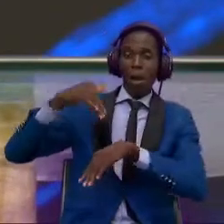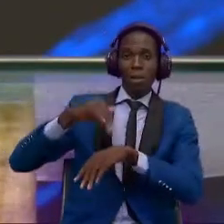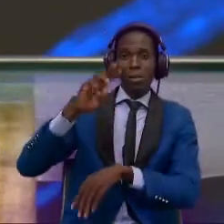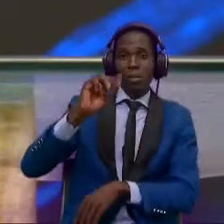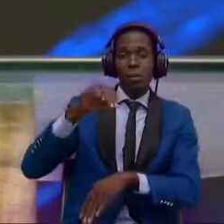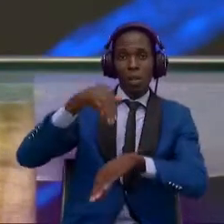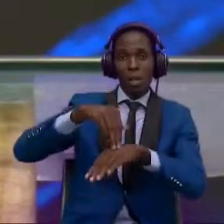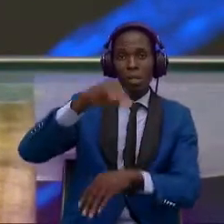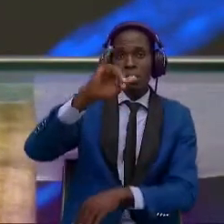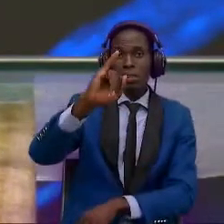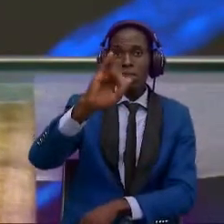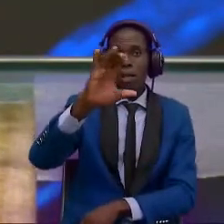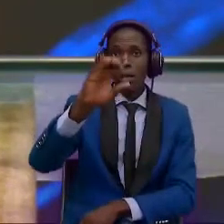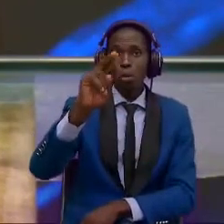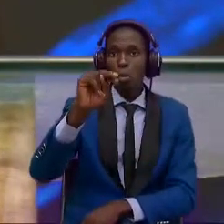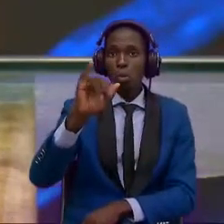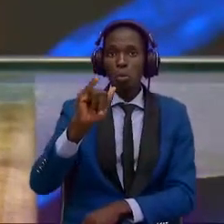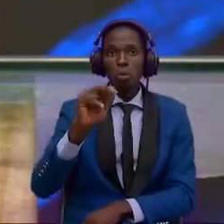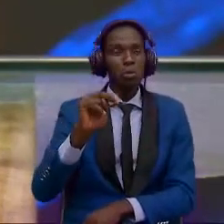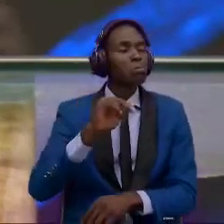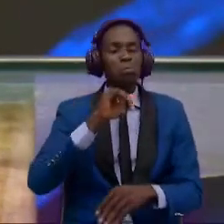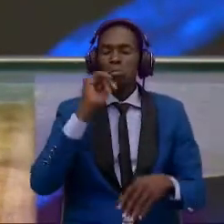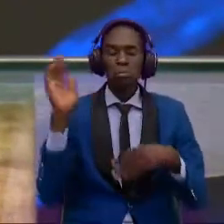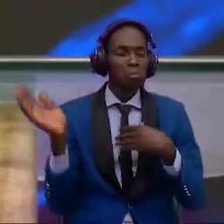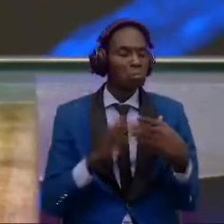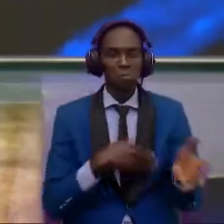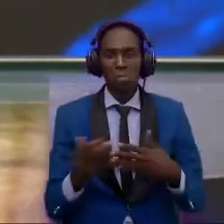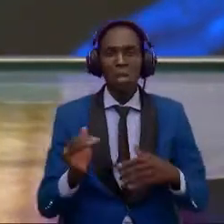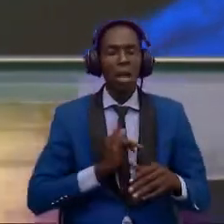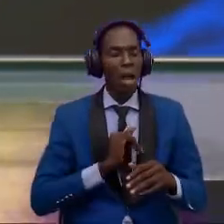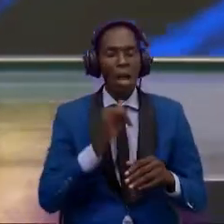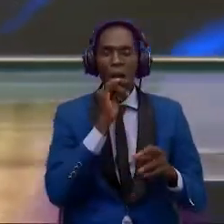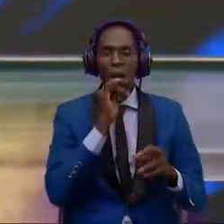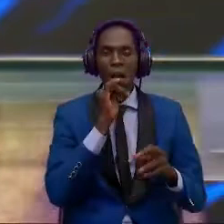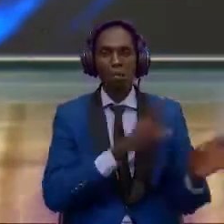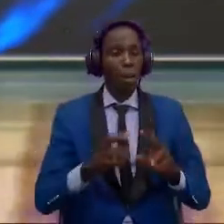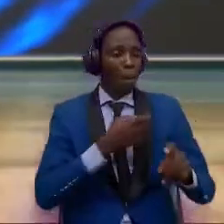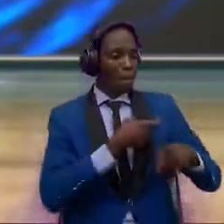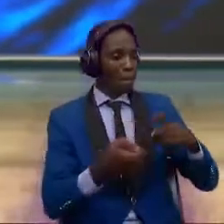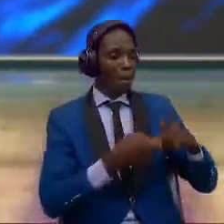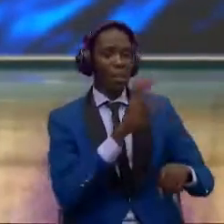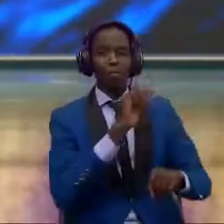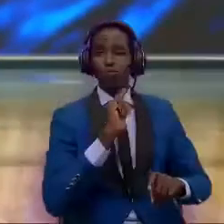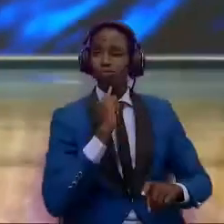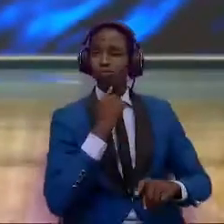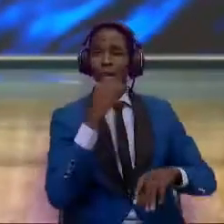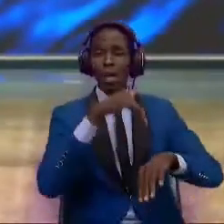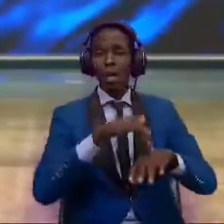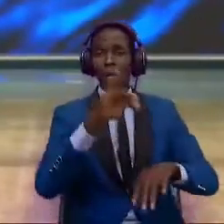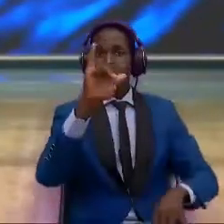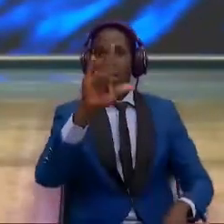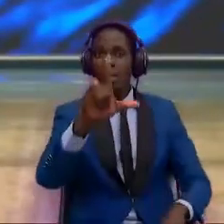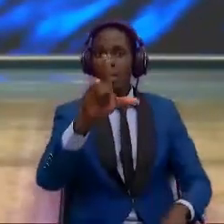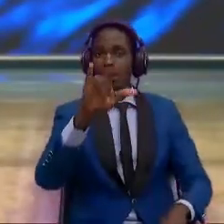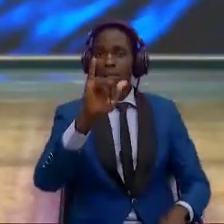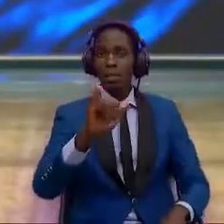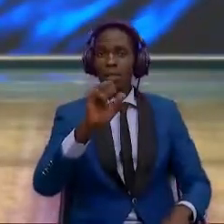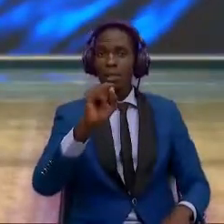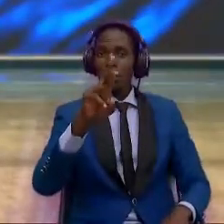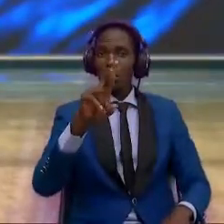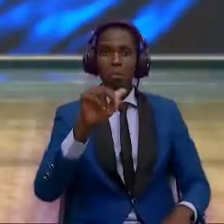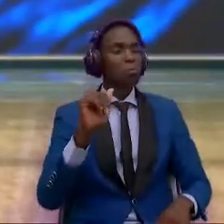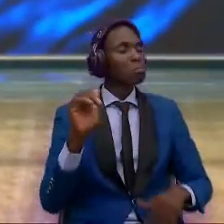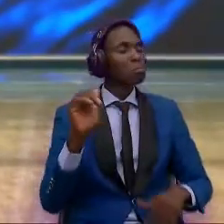place. I am ready. There was persecution in Lystra, the other time. I